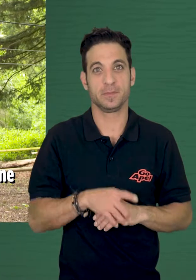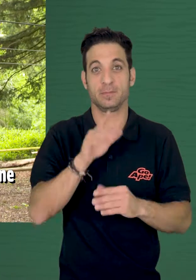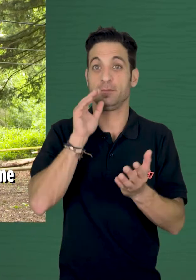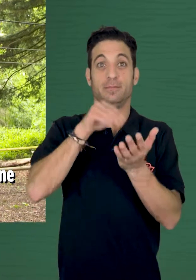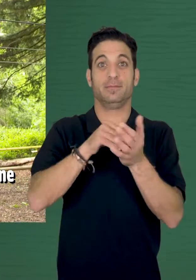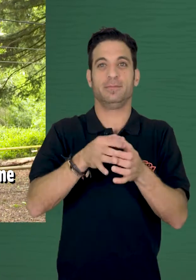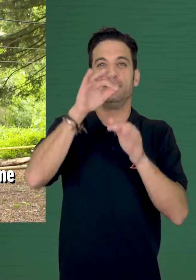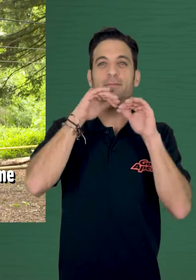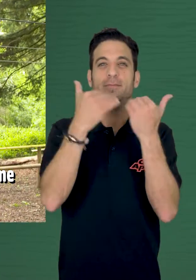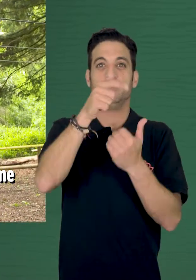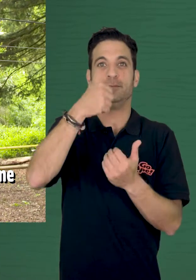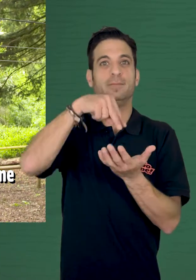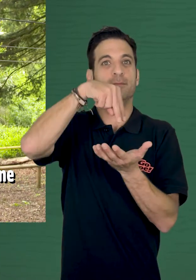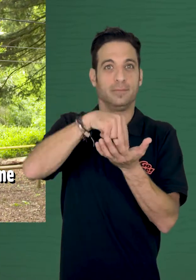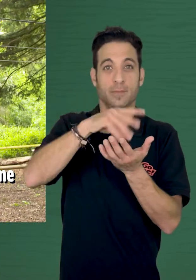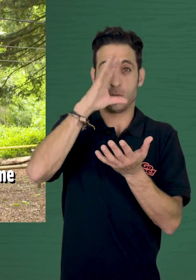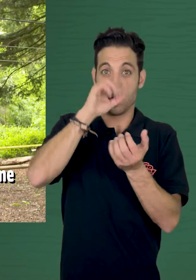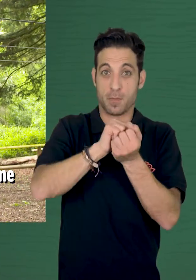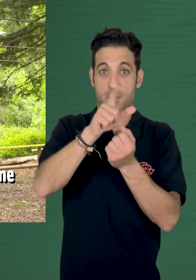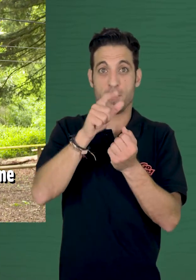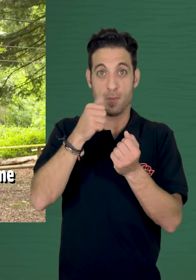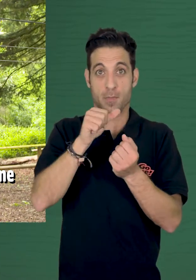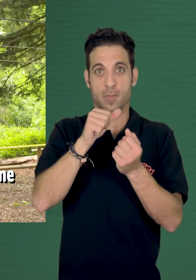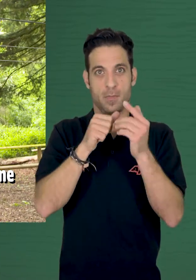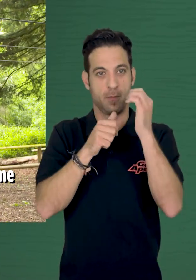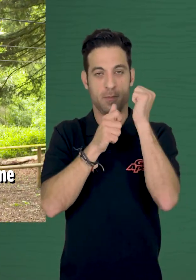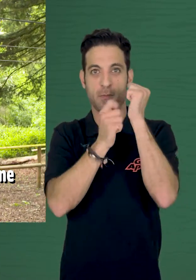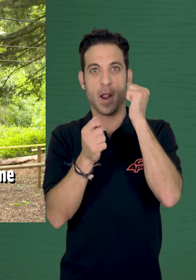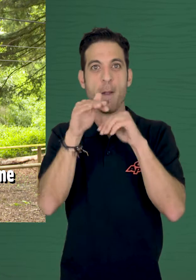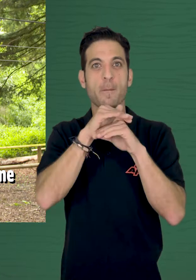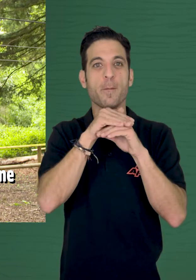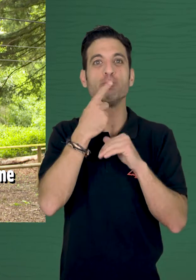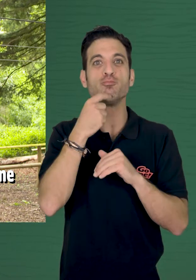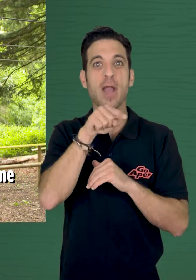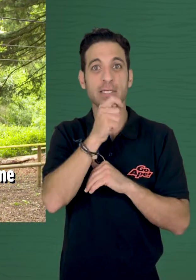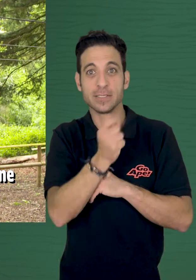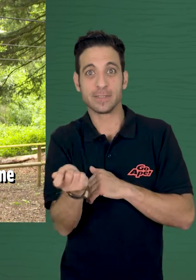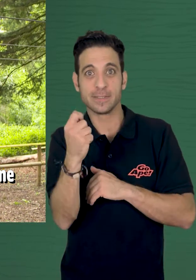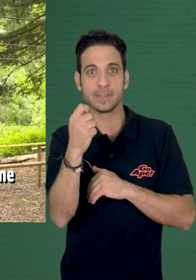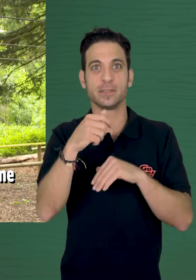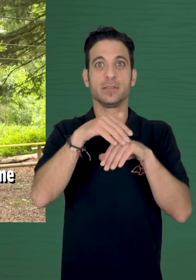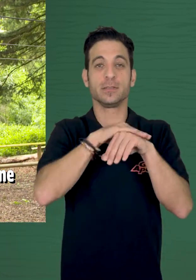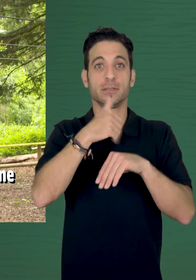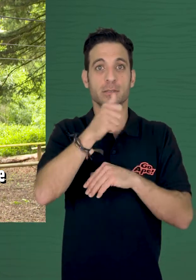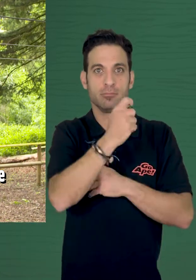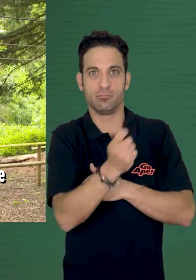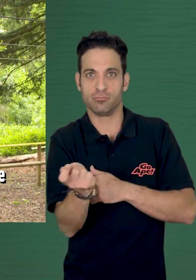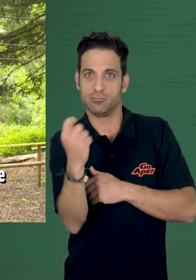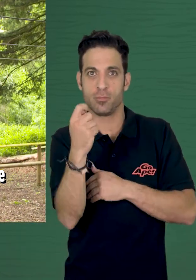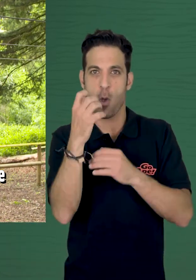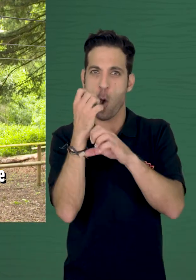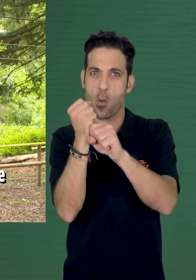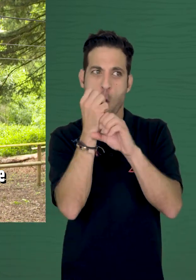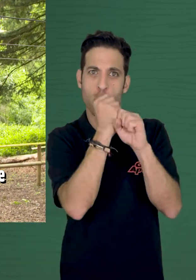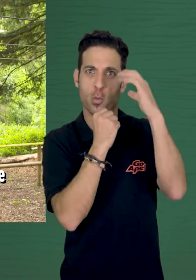So at the end of the crossing, we move one carabiner at a time back on to the red cable going around the tree. Keep your